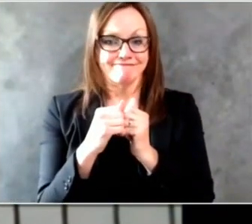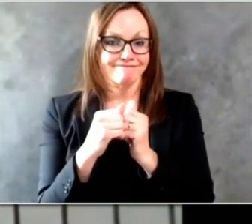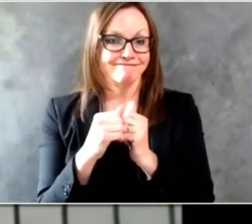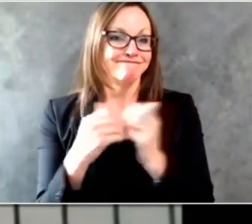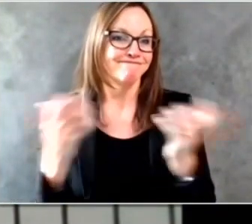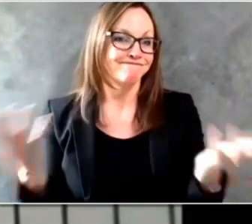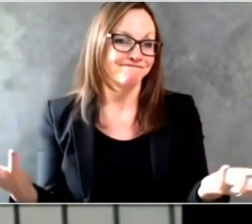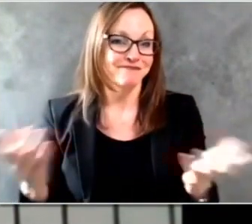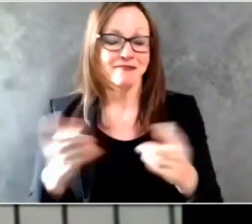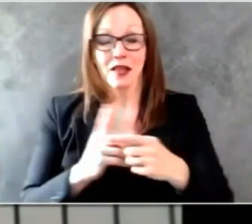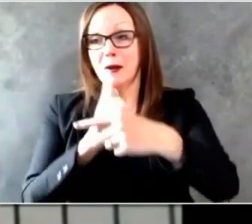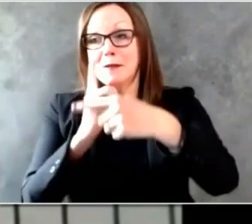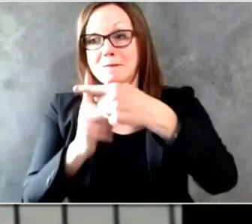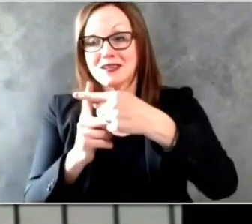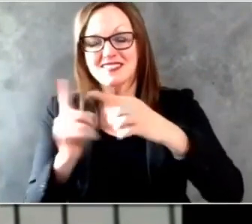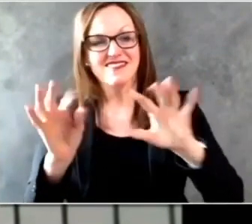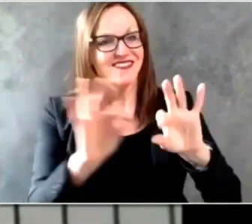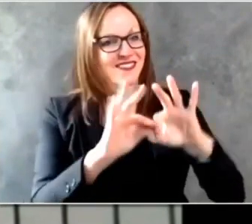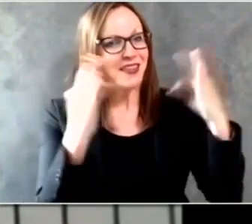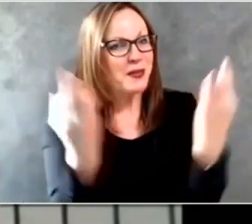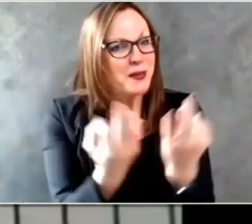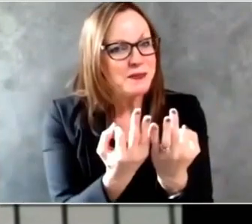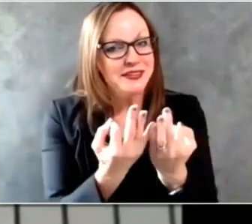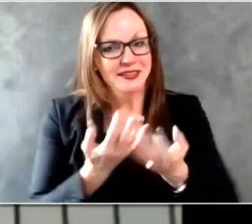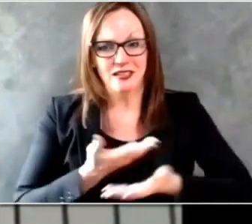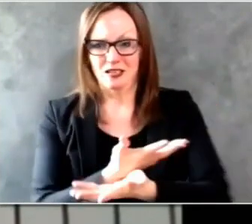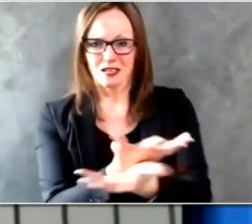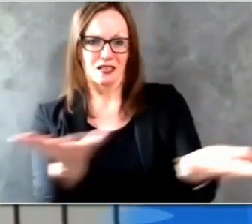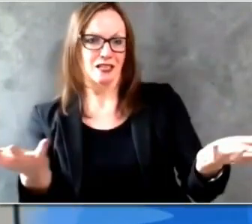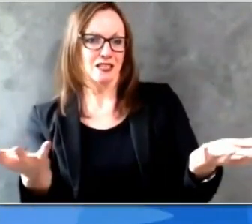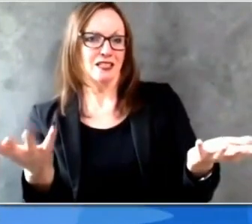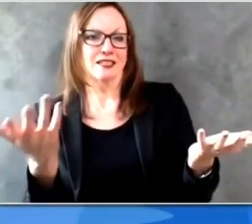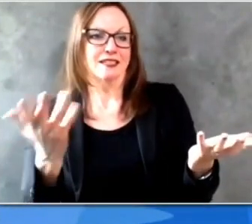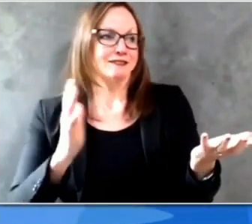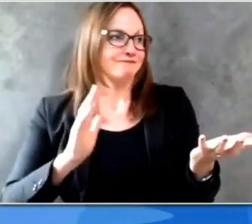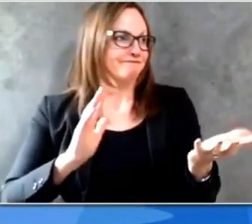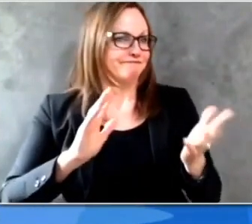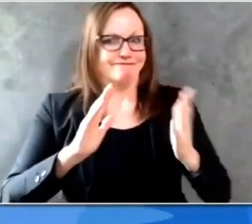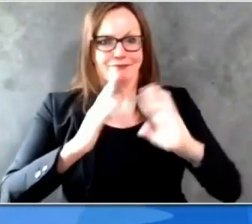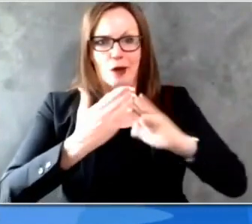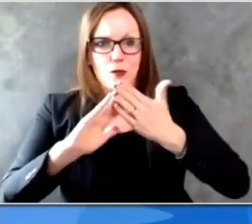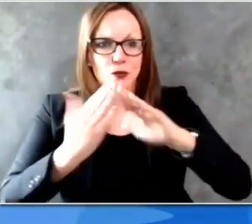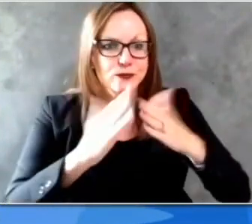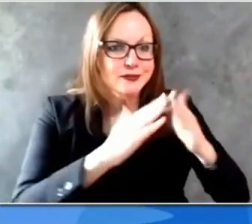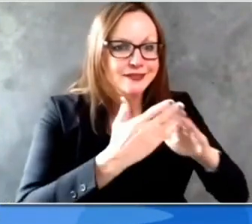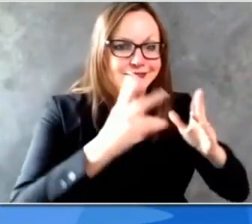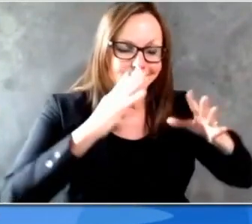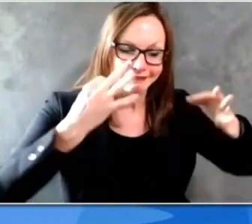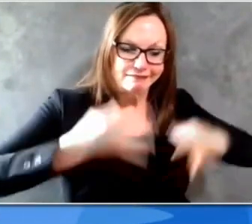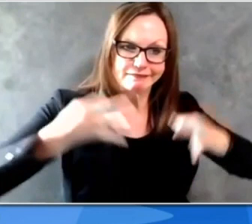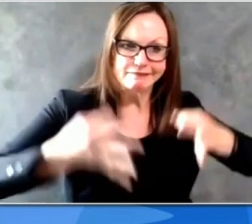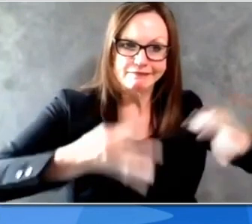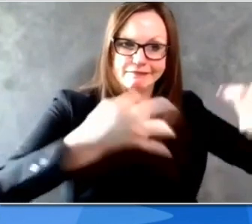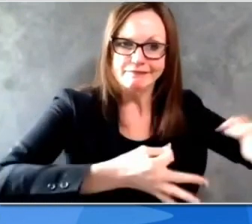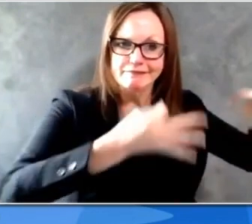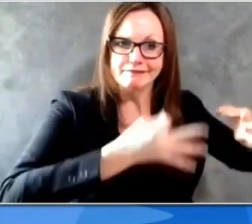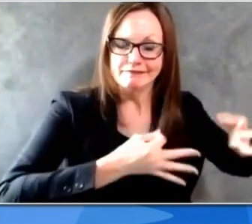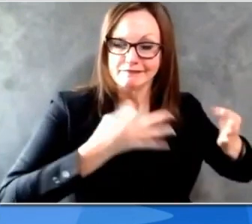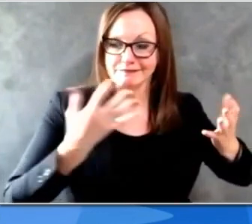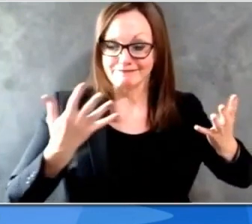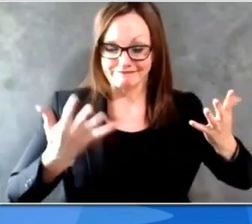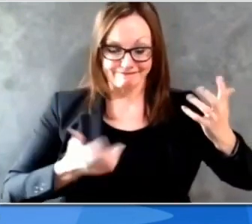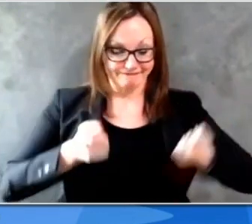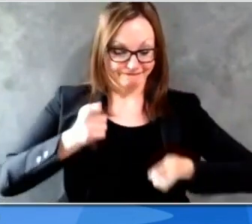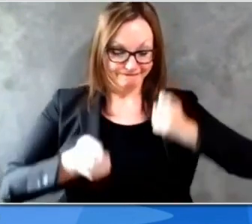fall. Thank you. Thank you, Aaron. Now to WKOW-TV in Madison. Emily